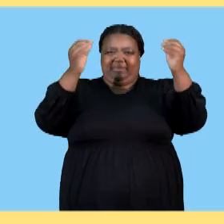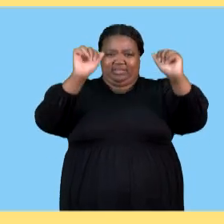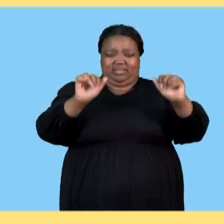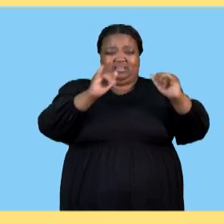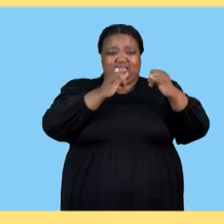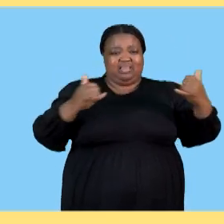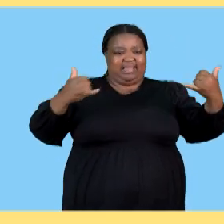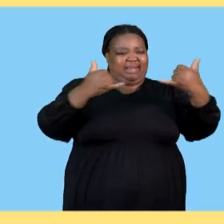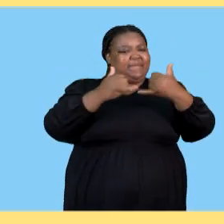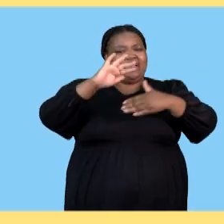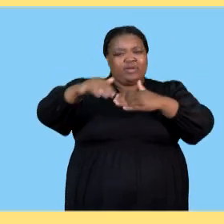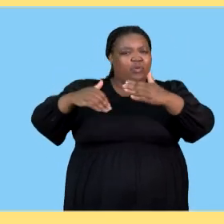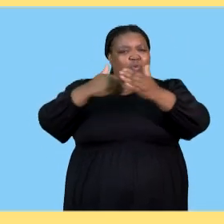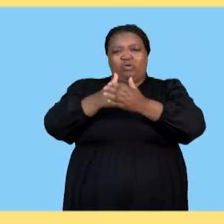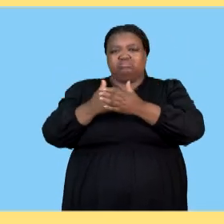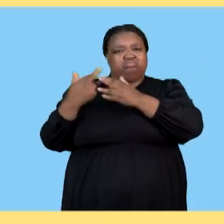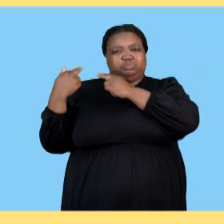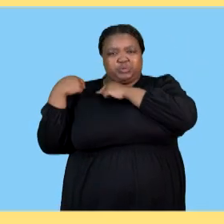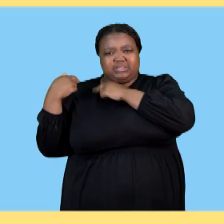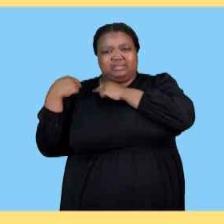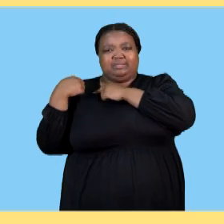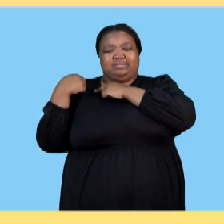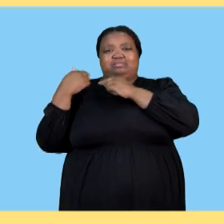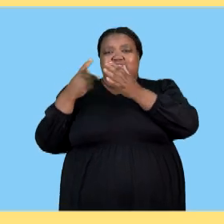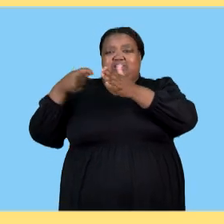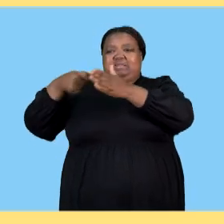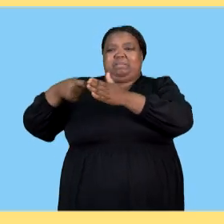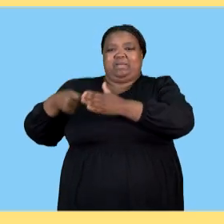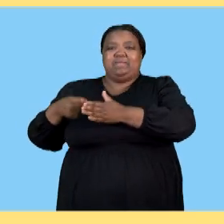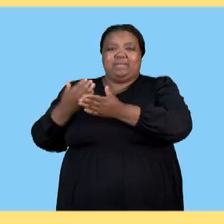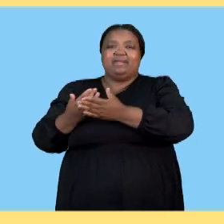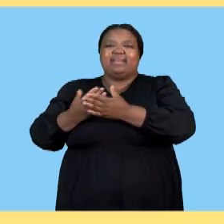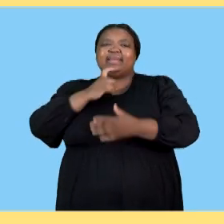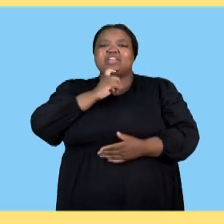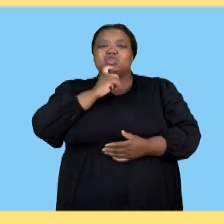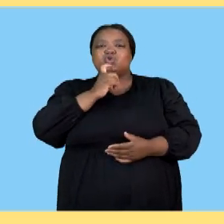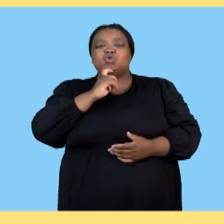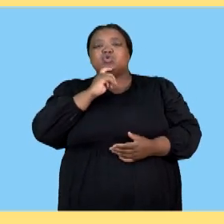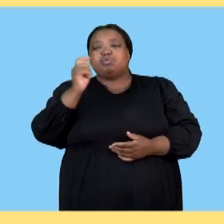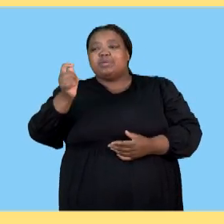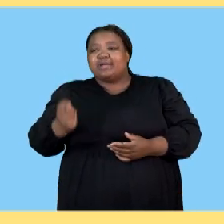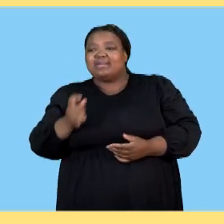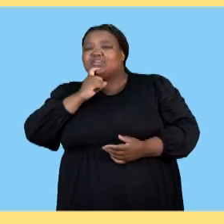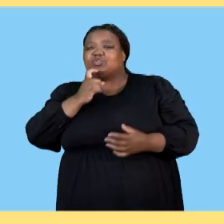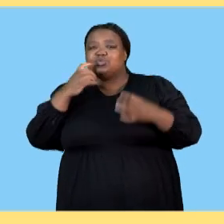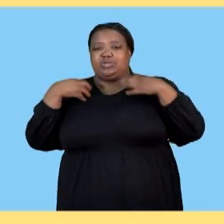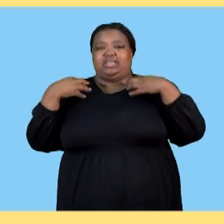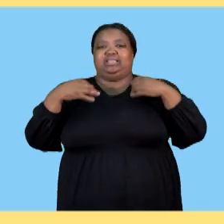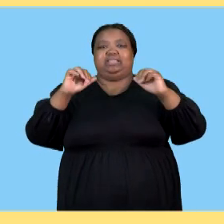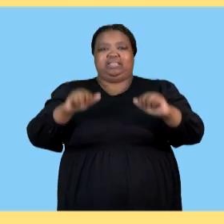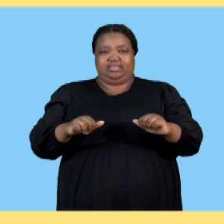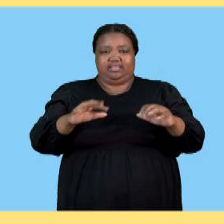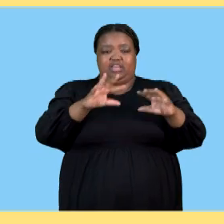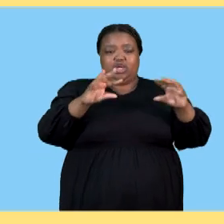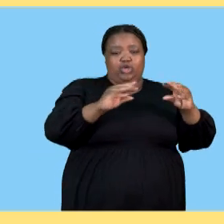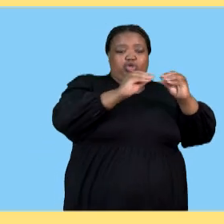of a company to pay off its liabilities using its assets. There is the formula.